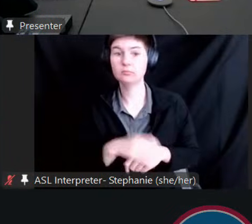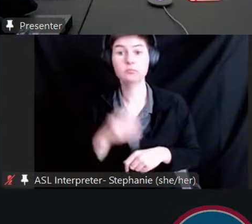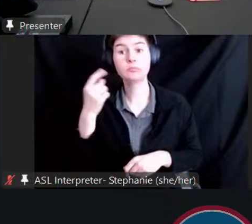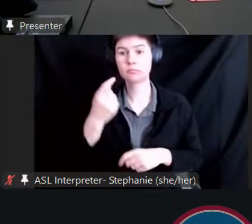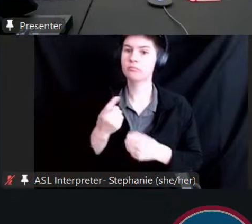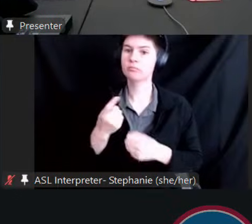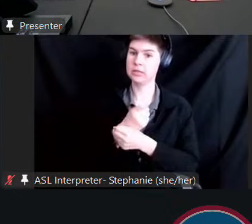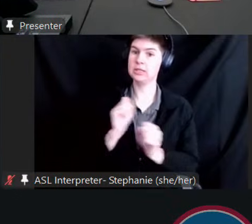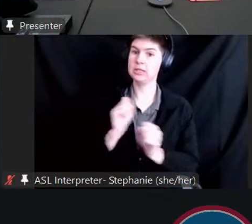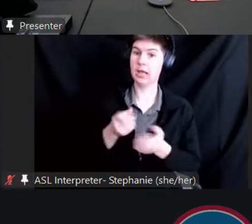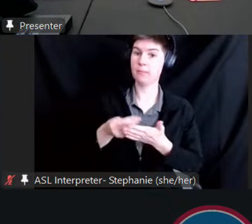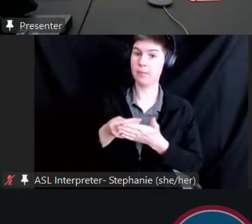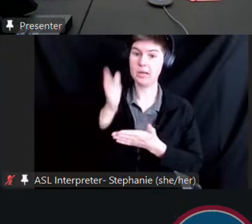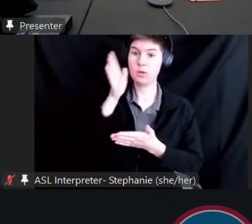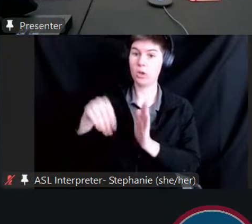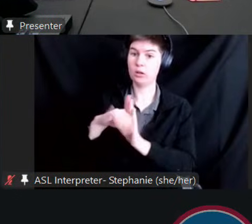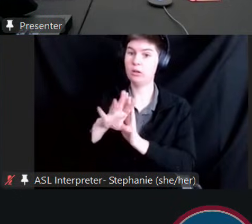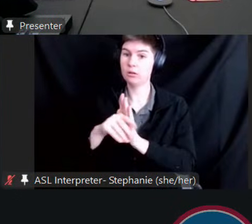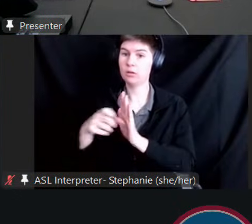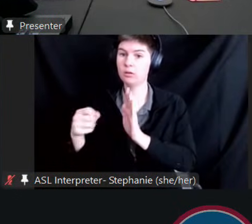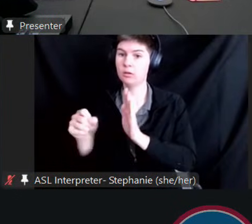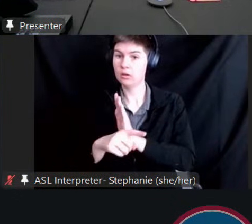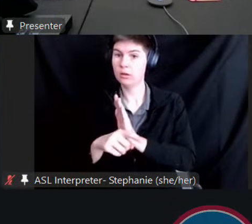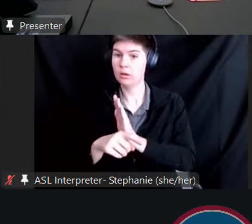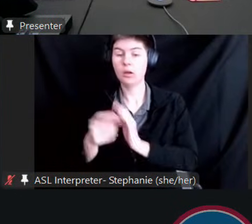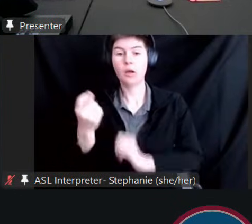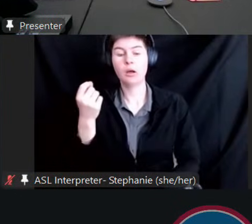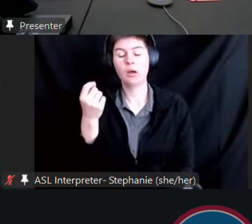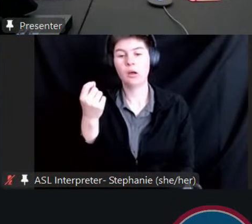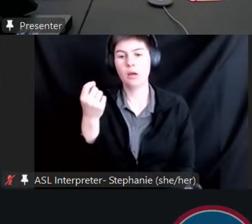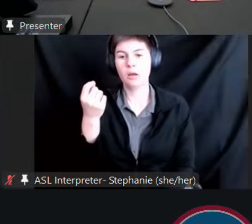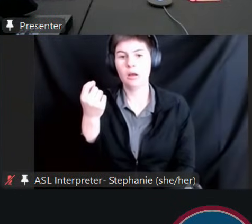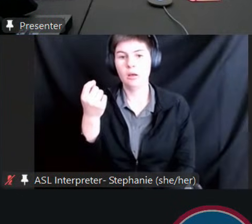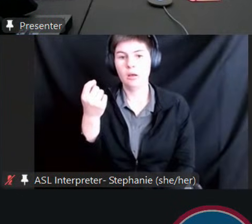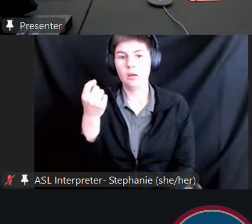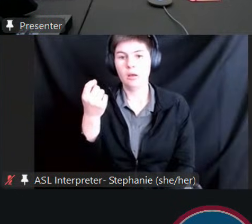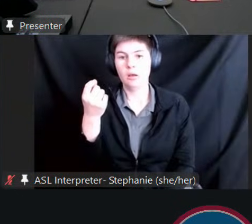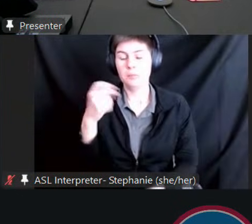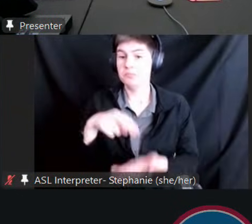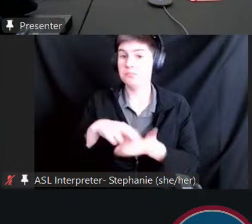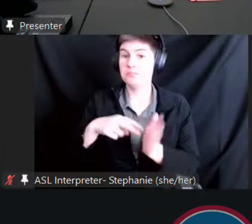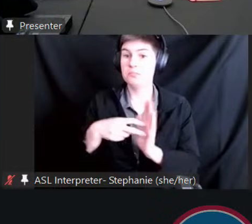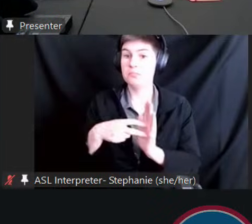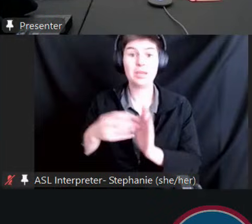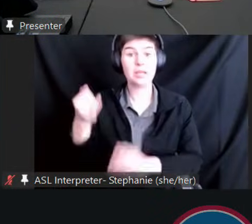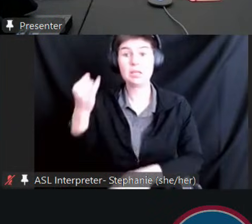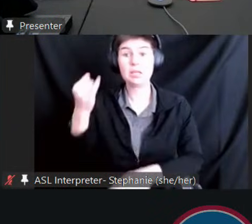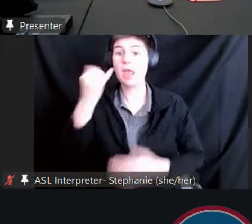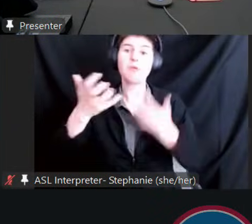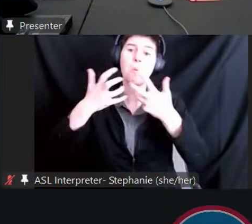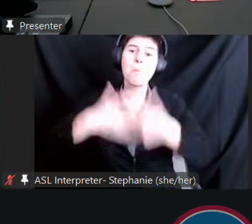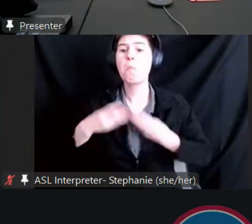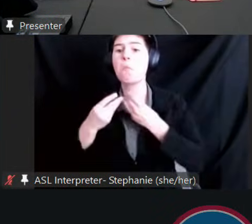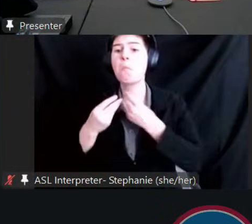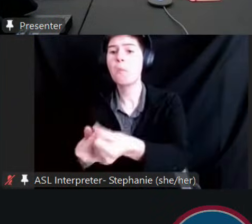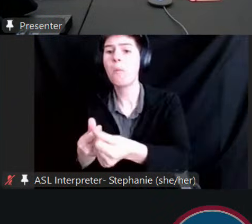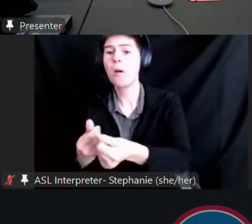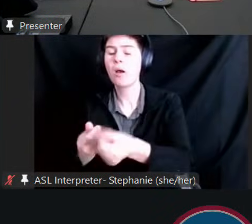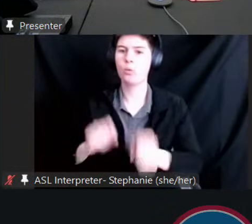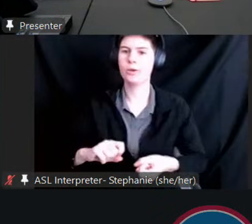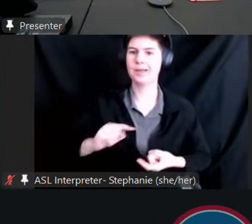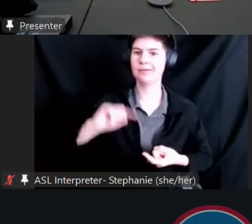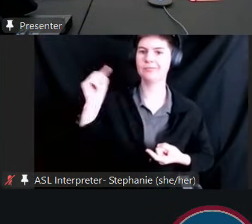them and, you know, get them through the route are reduced by that, and then that can be reinvested in more frequent service